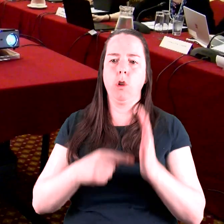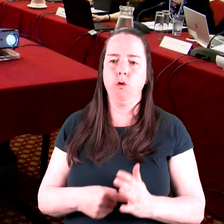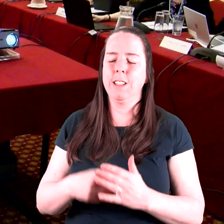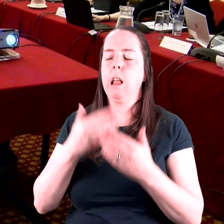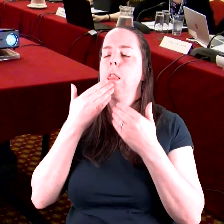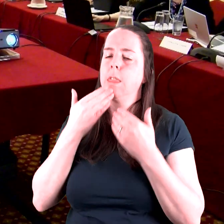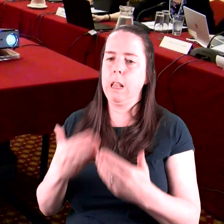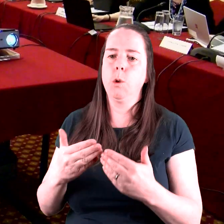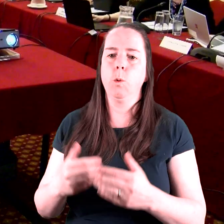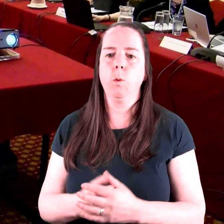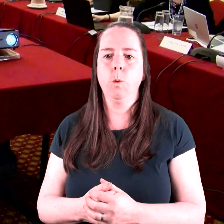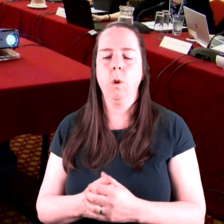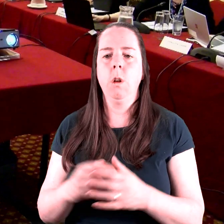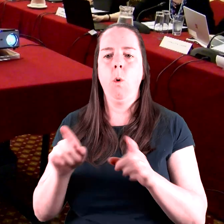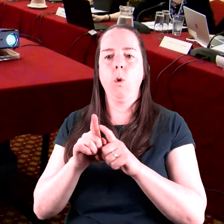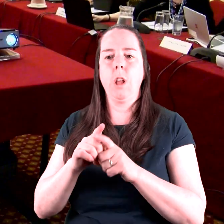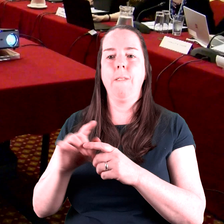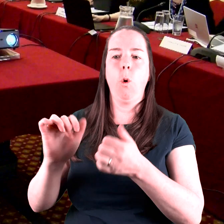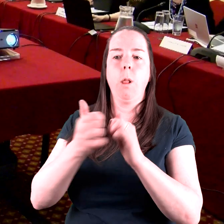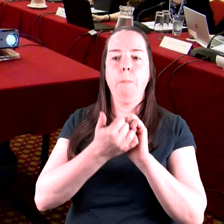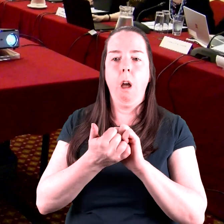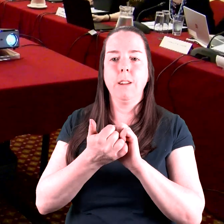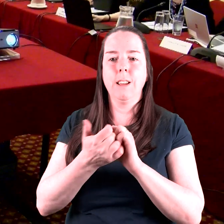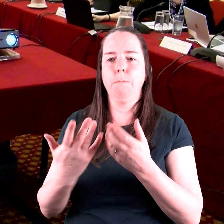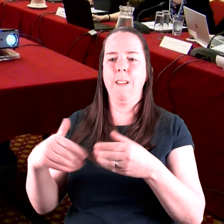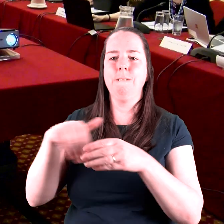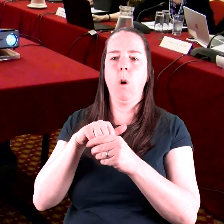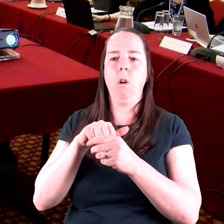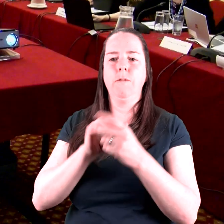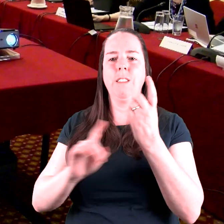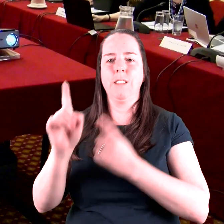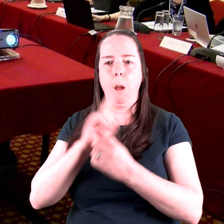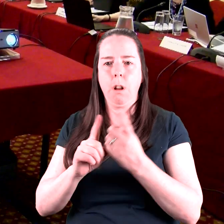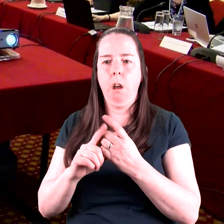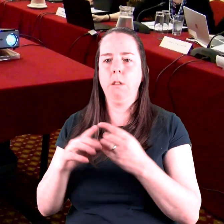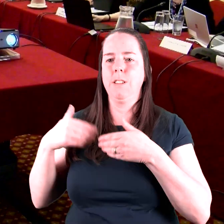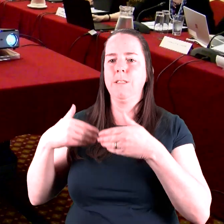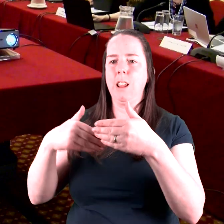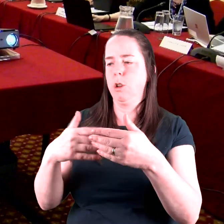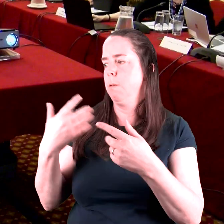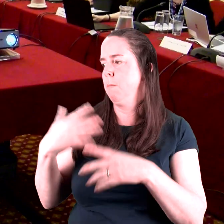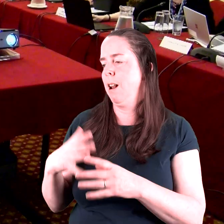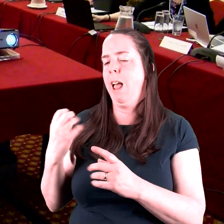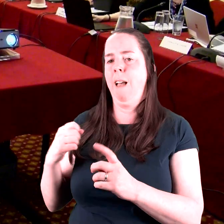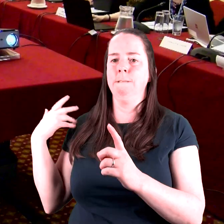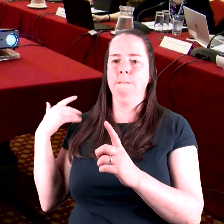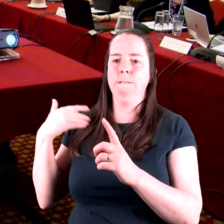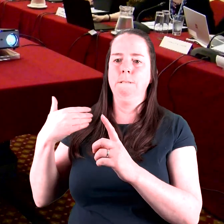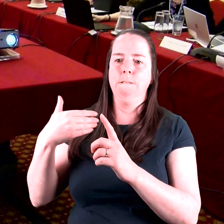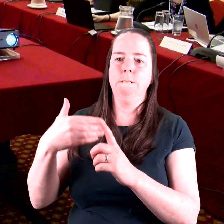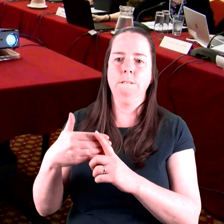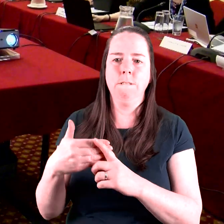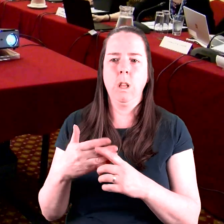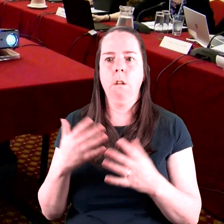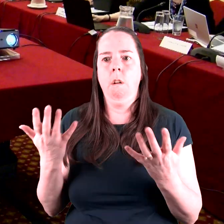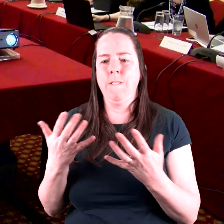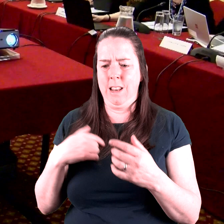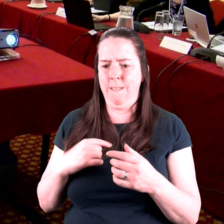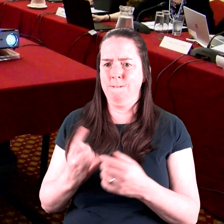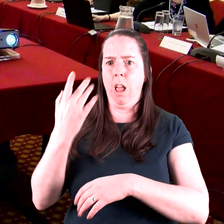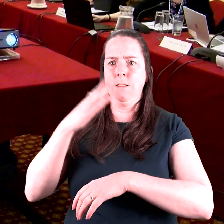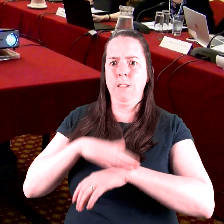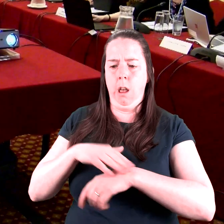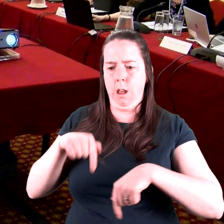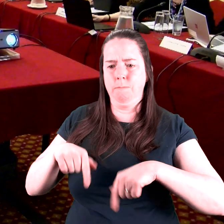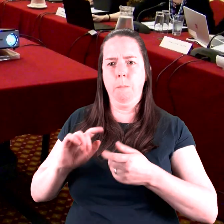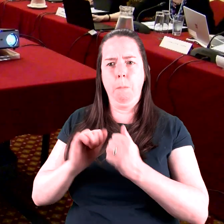priorities, thank you from the health needs, and also for all partners that have been involved in the seminars and the sessions that we've had so far to get us to this point. Obviously,